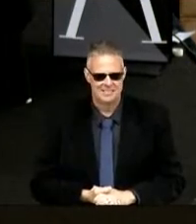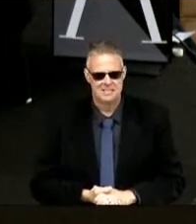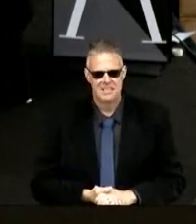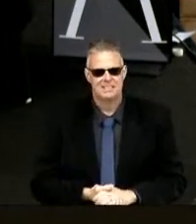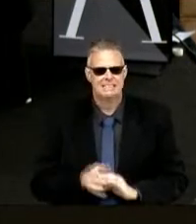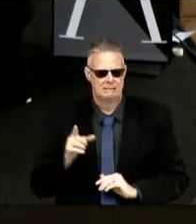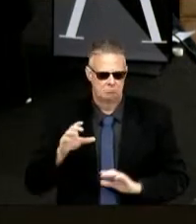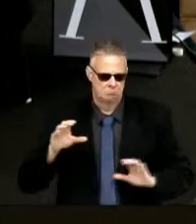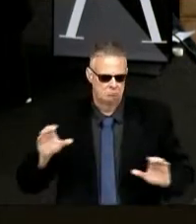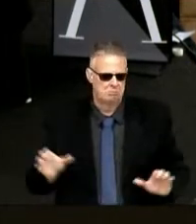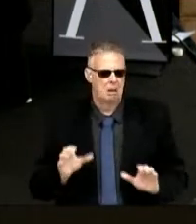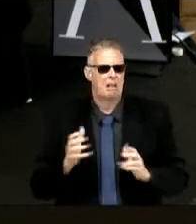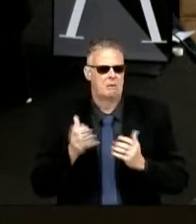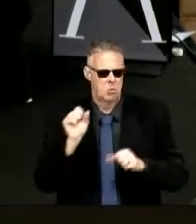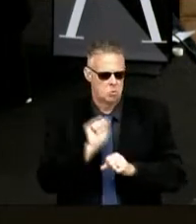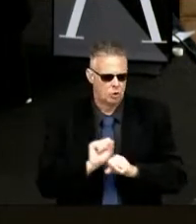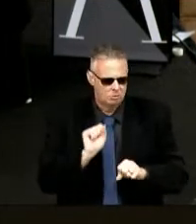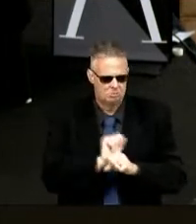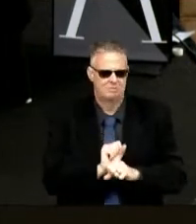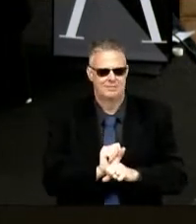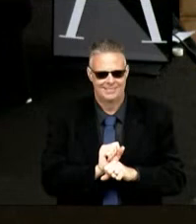Skylar's done a lot of work, and